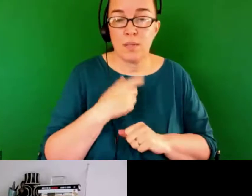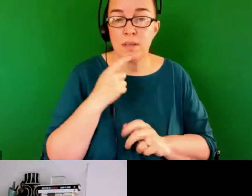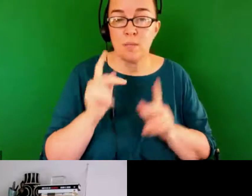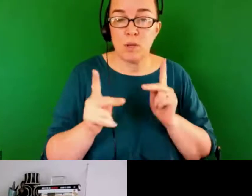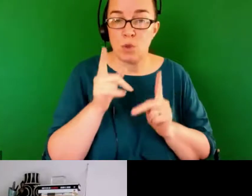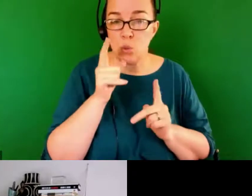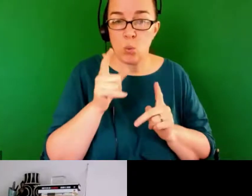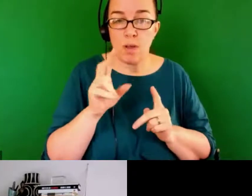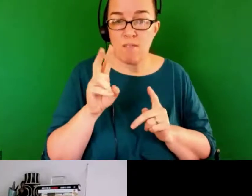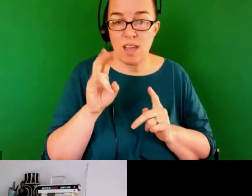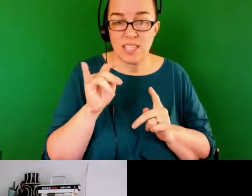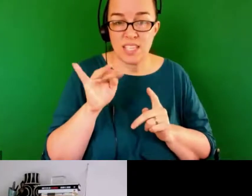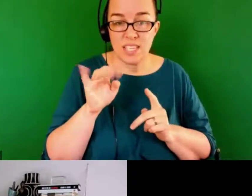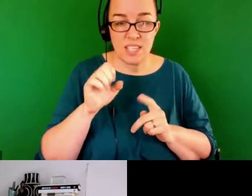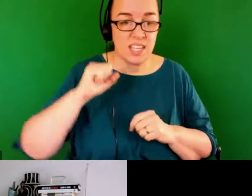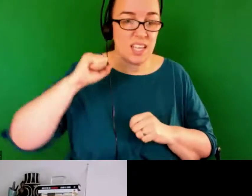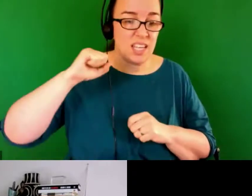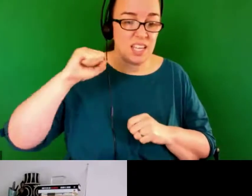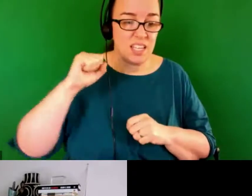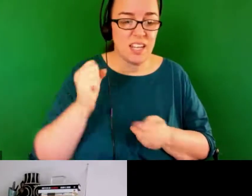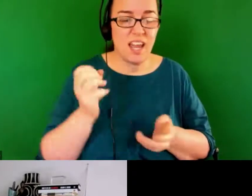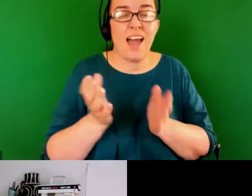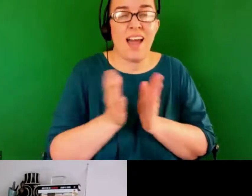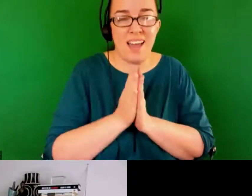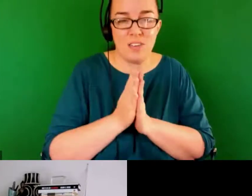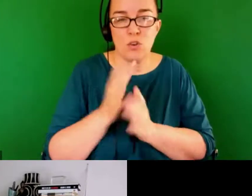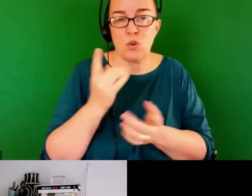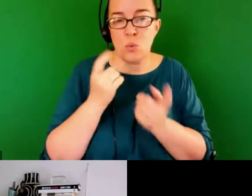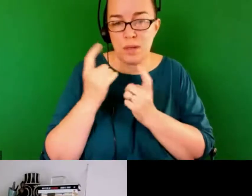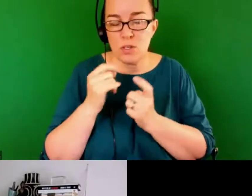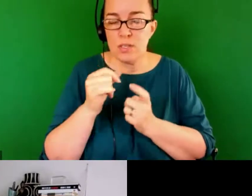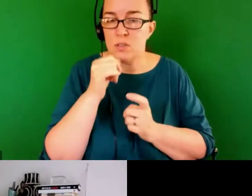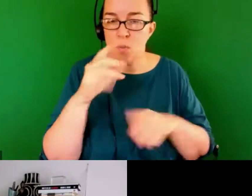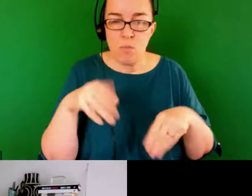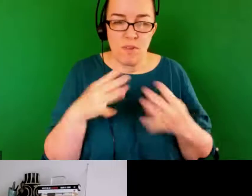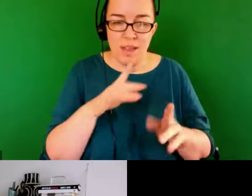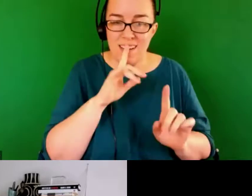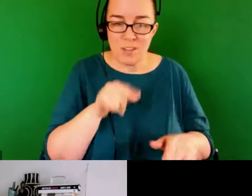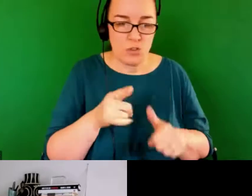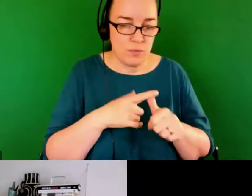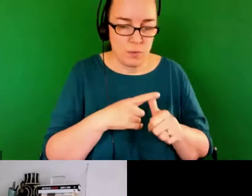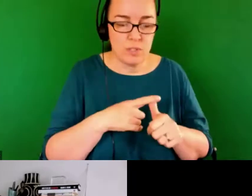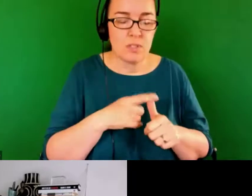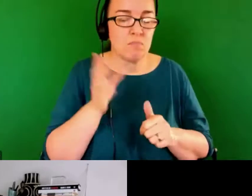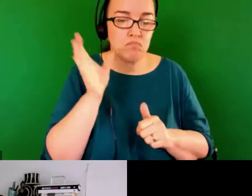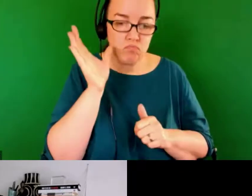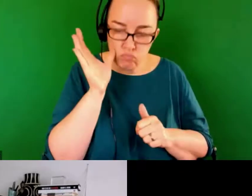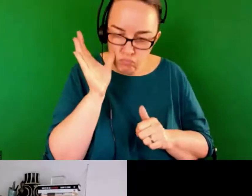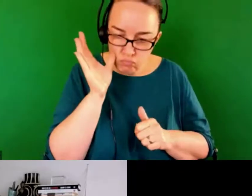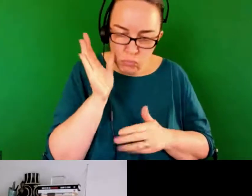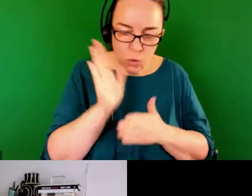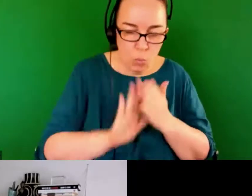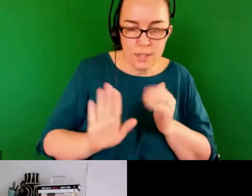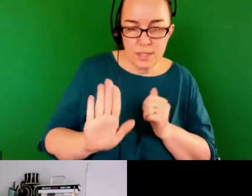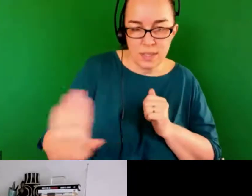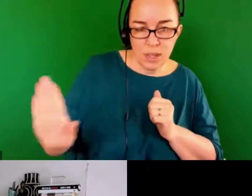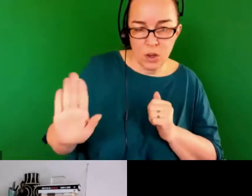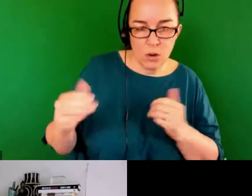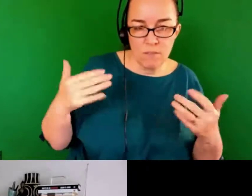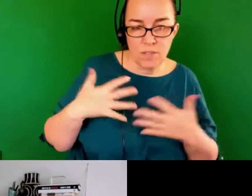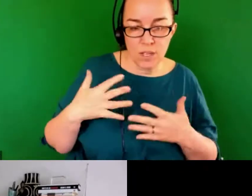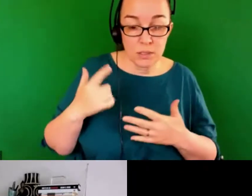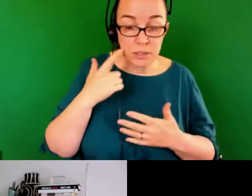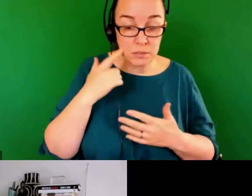hesitant, ask questions rather than provide answers first. Listen to what the fears are. Does it sound emotional? Does it